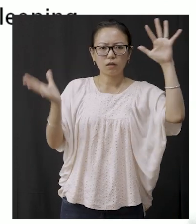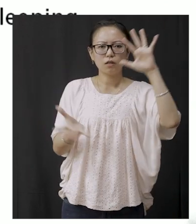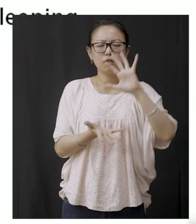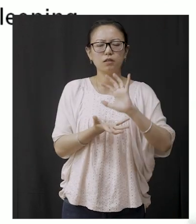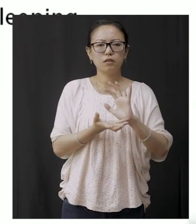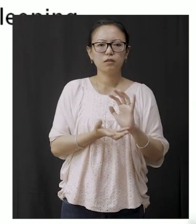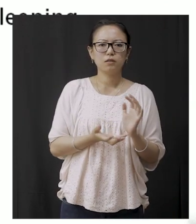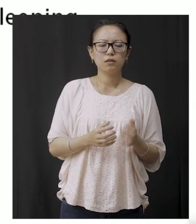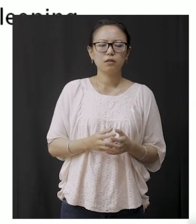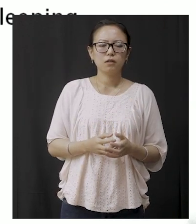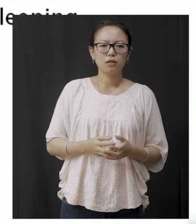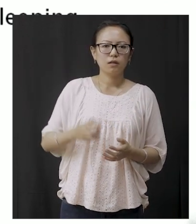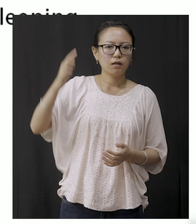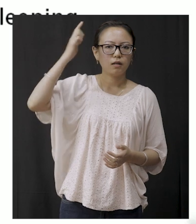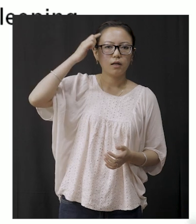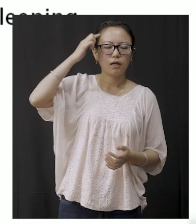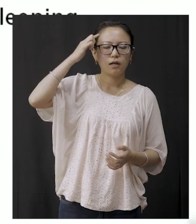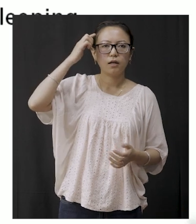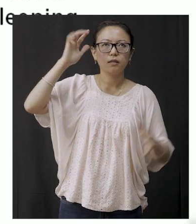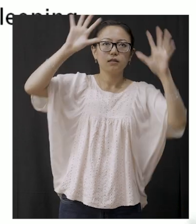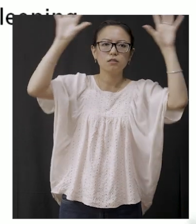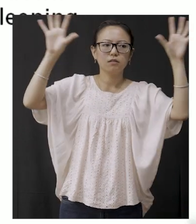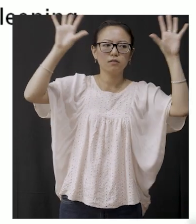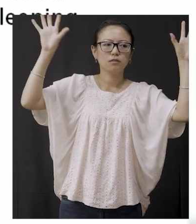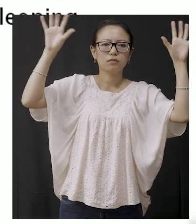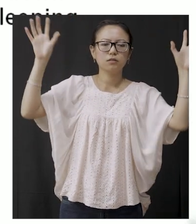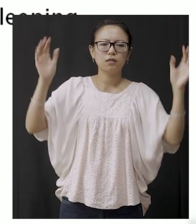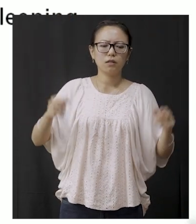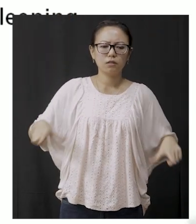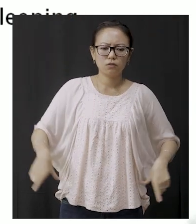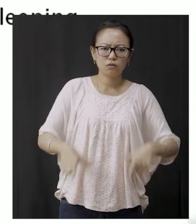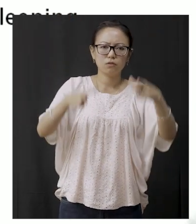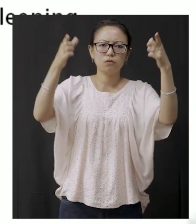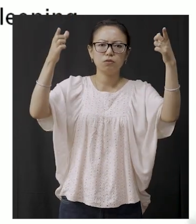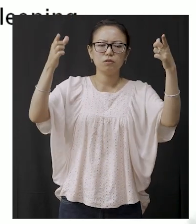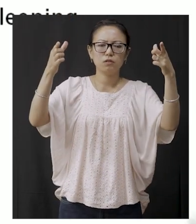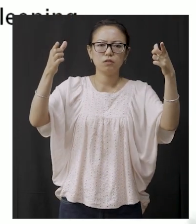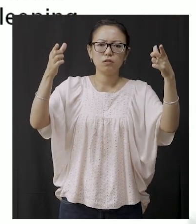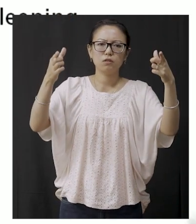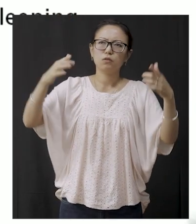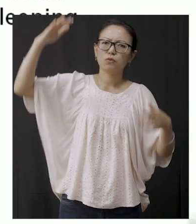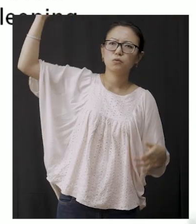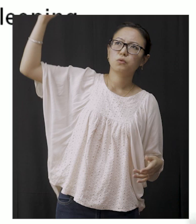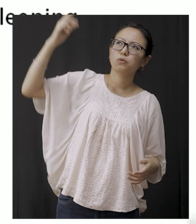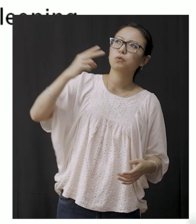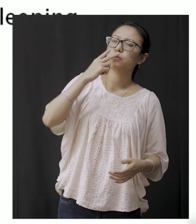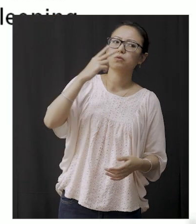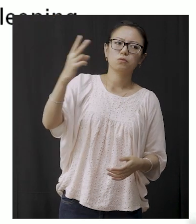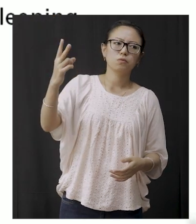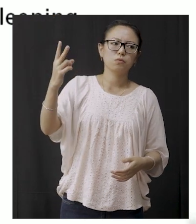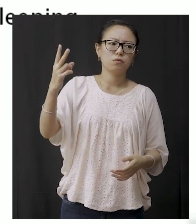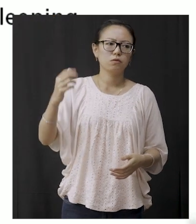the sky, the tall trees watch. The clouds go by. When the